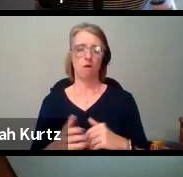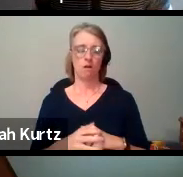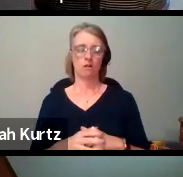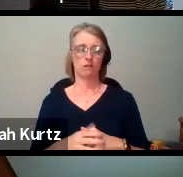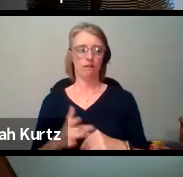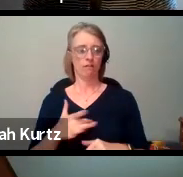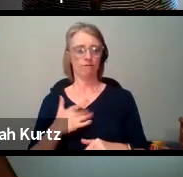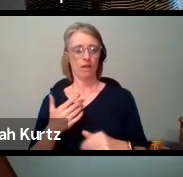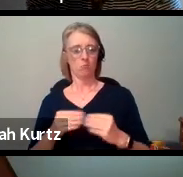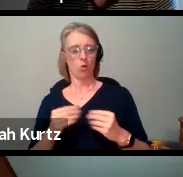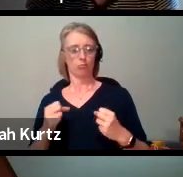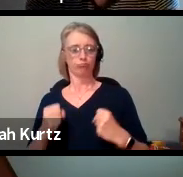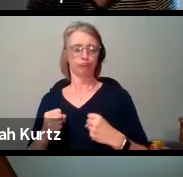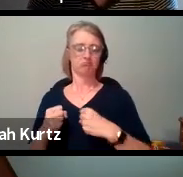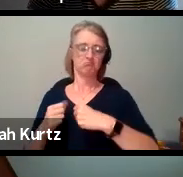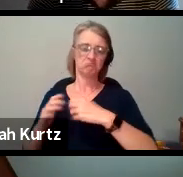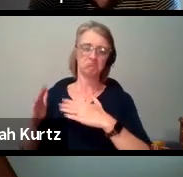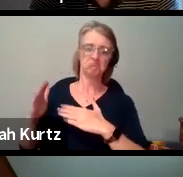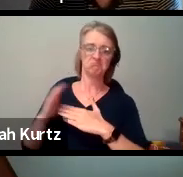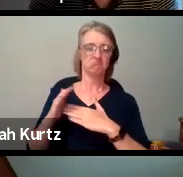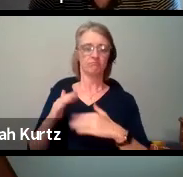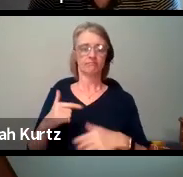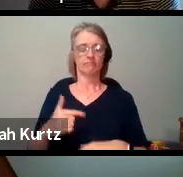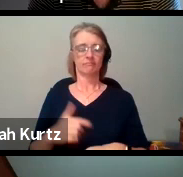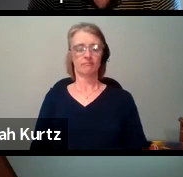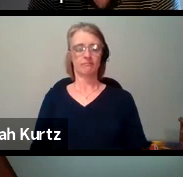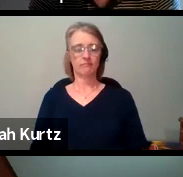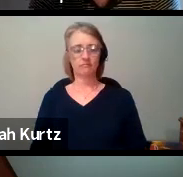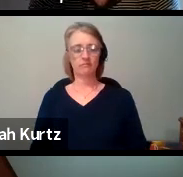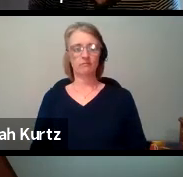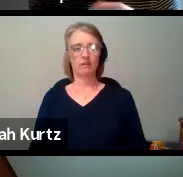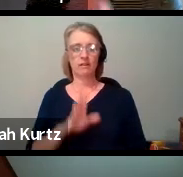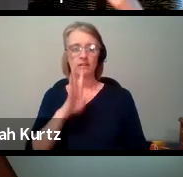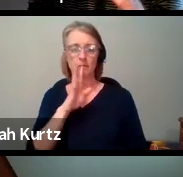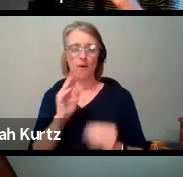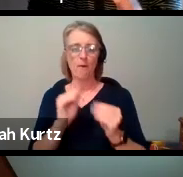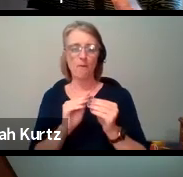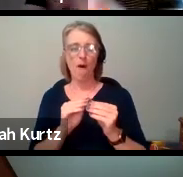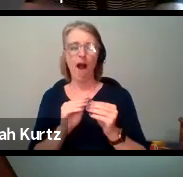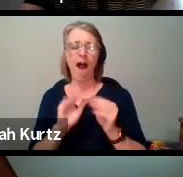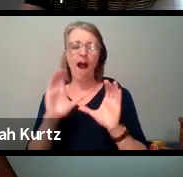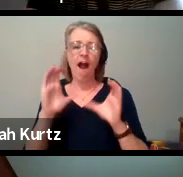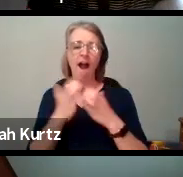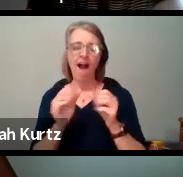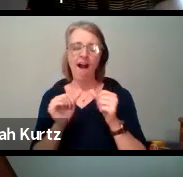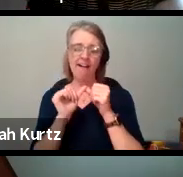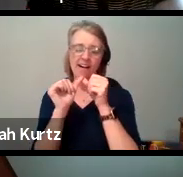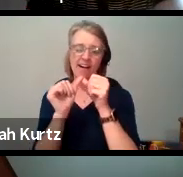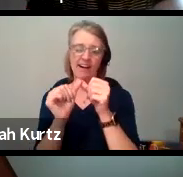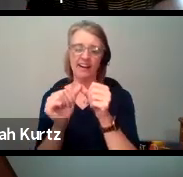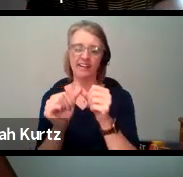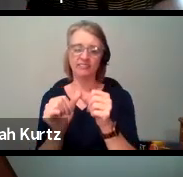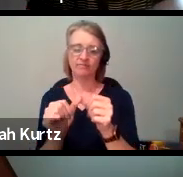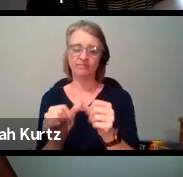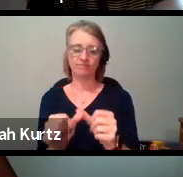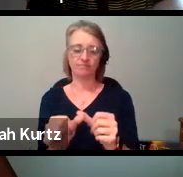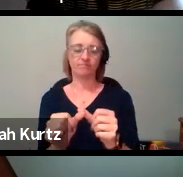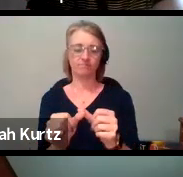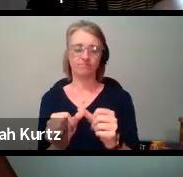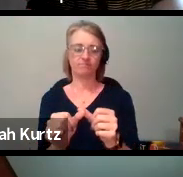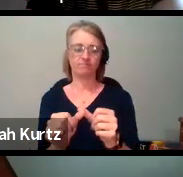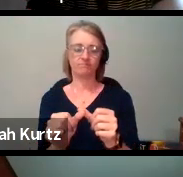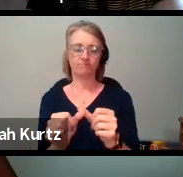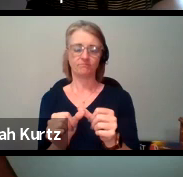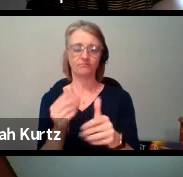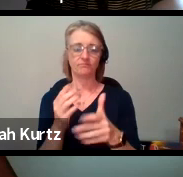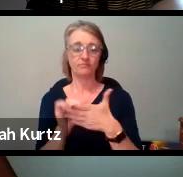felt more superior, would answer questions better in class, and would continue and continue. And at the end